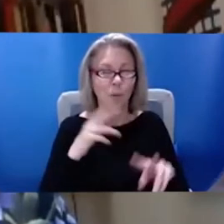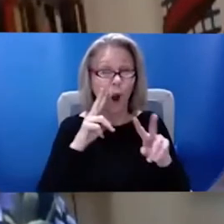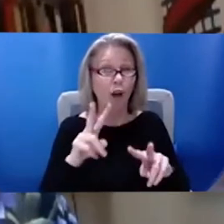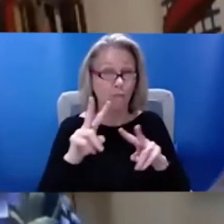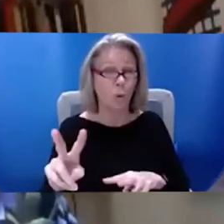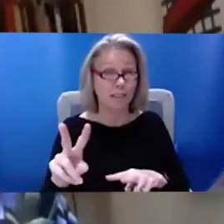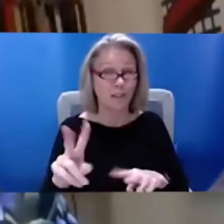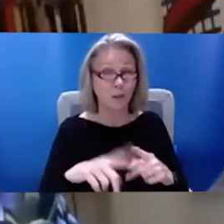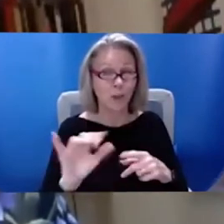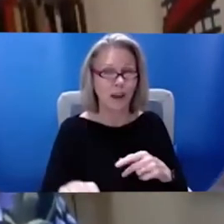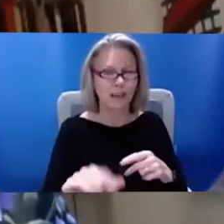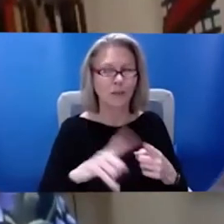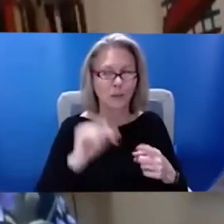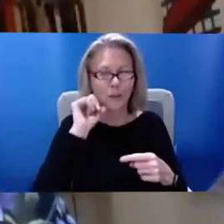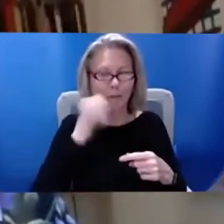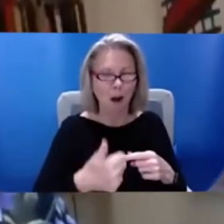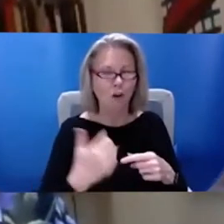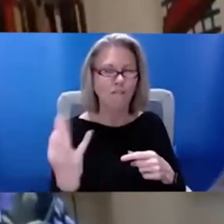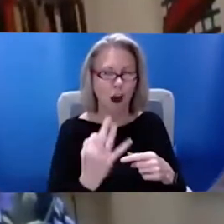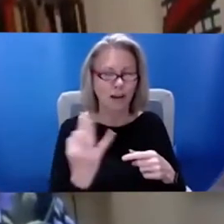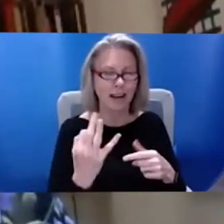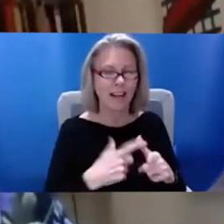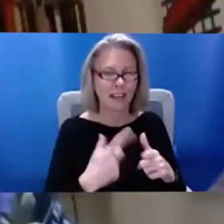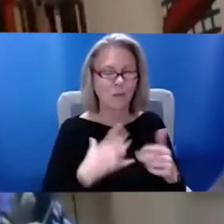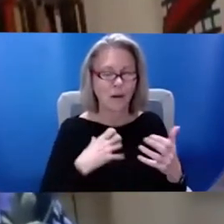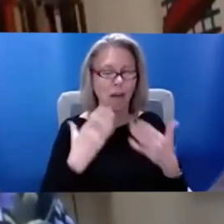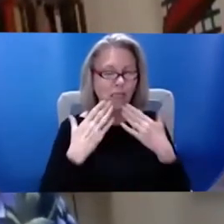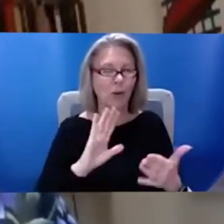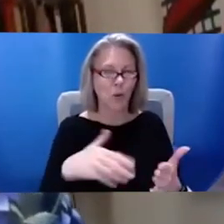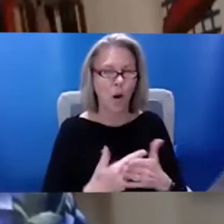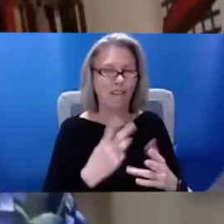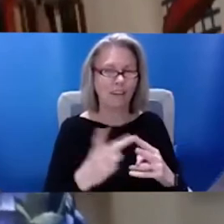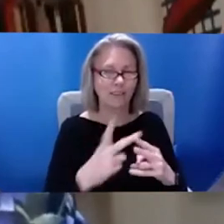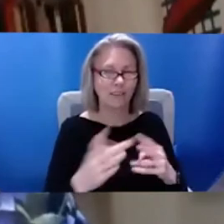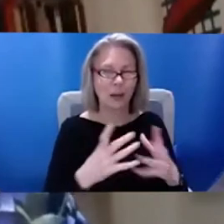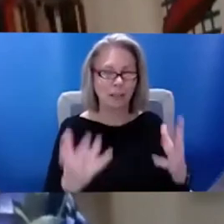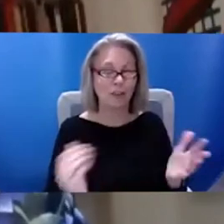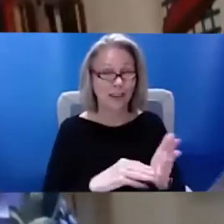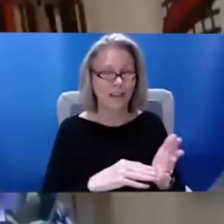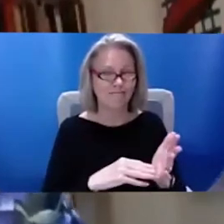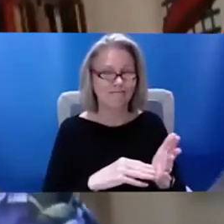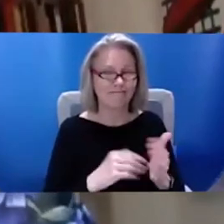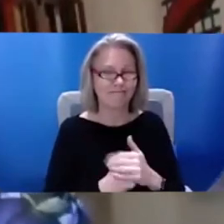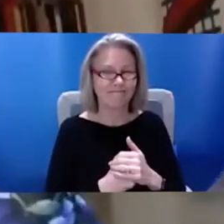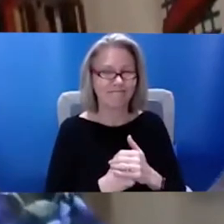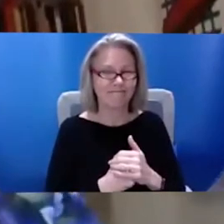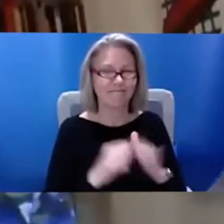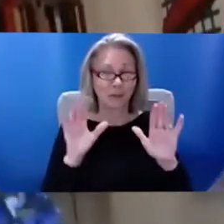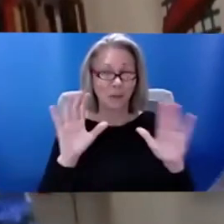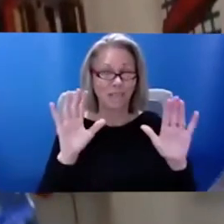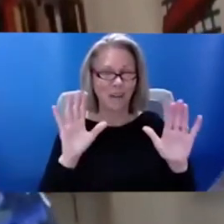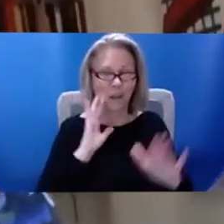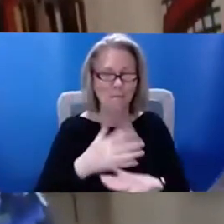forward to that, to tomorrow, Friday. And I just want to thank you all very, very much again, Bach,